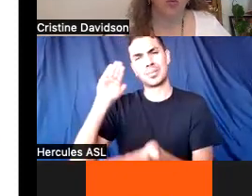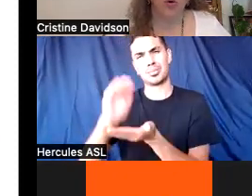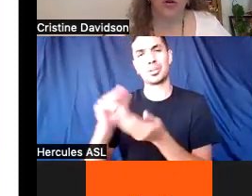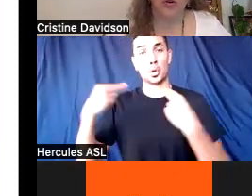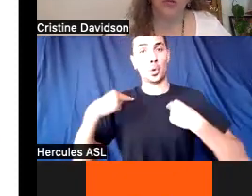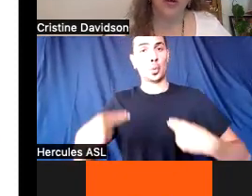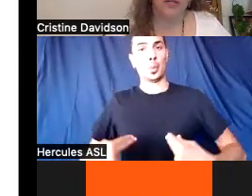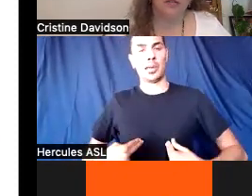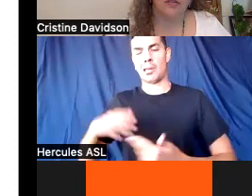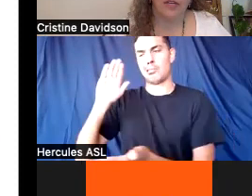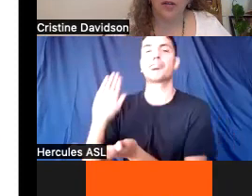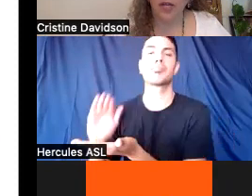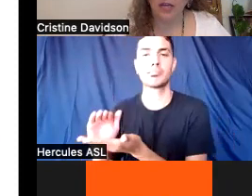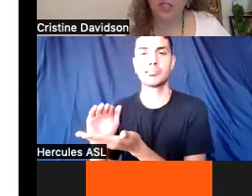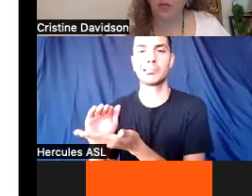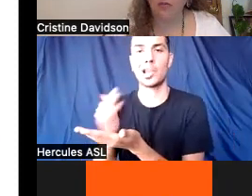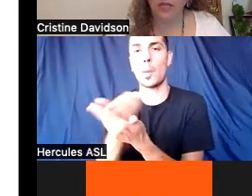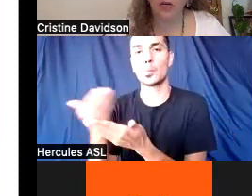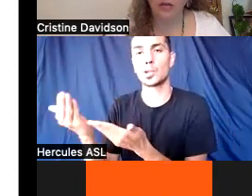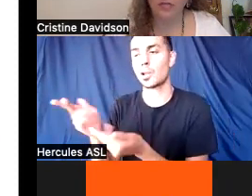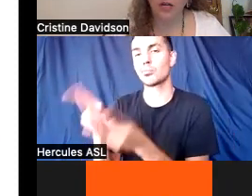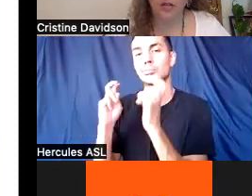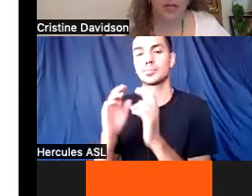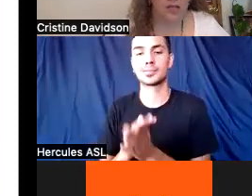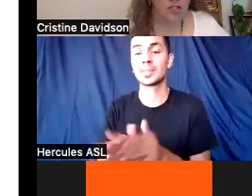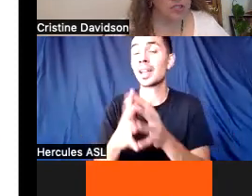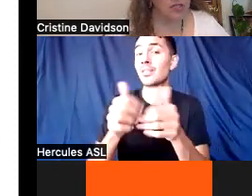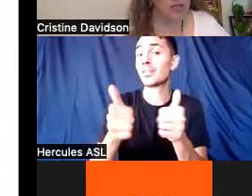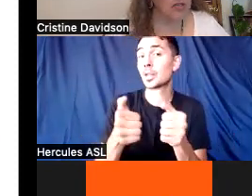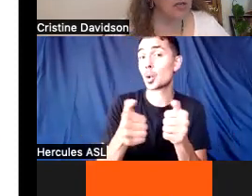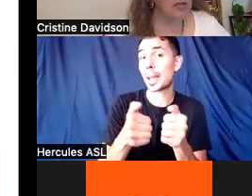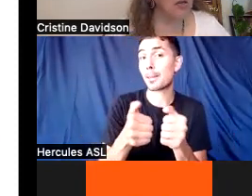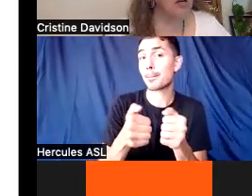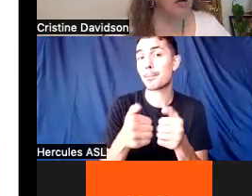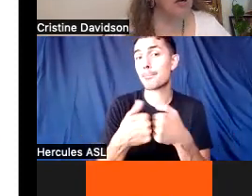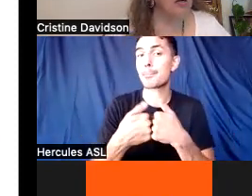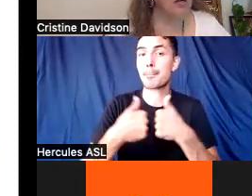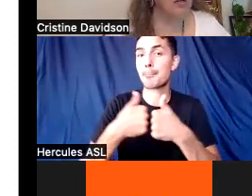Look at war, right? Video games, the way video games are, that you're just a